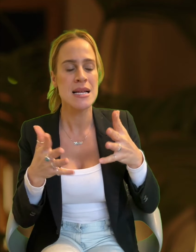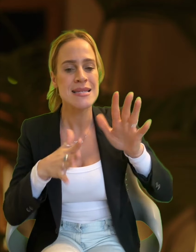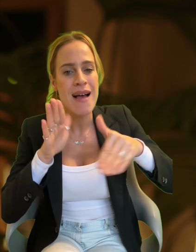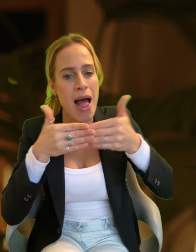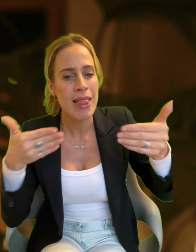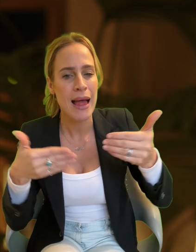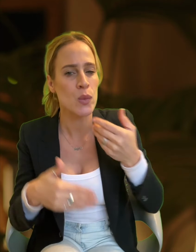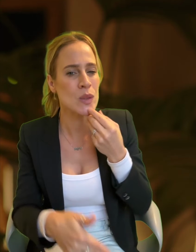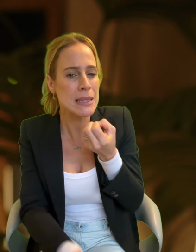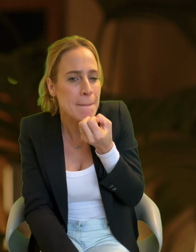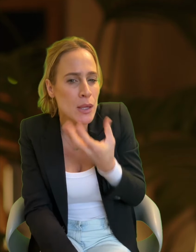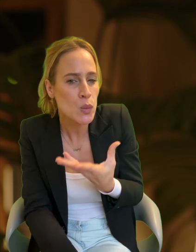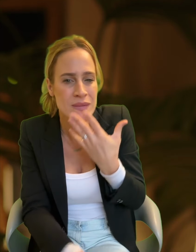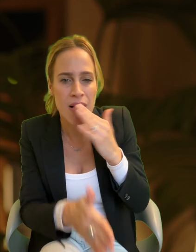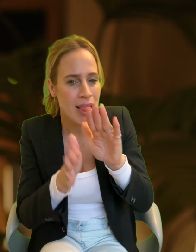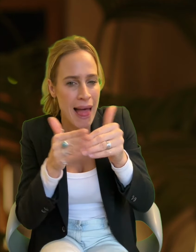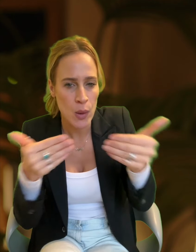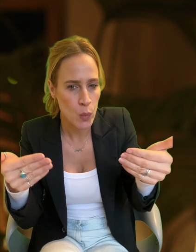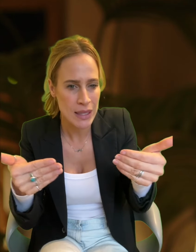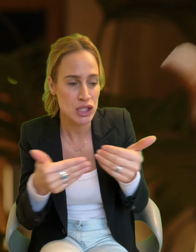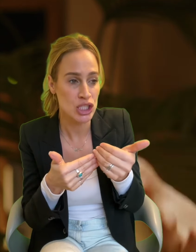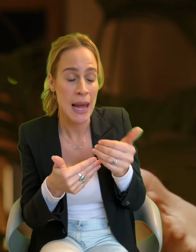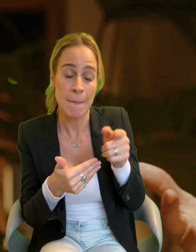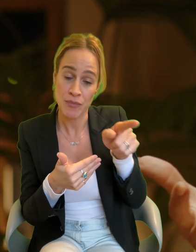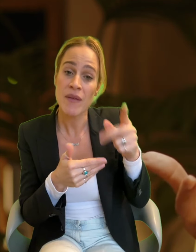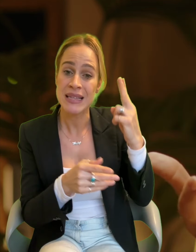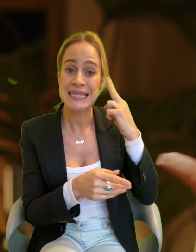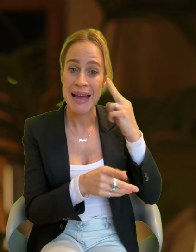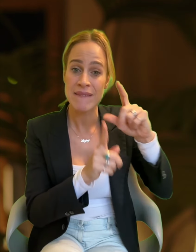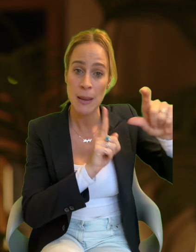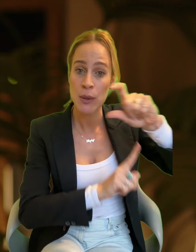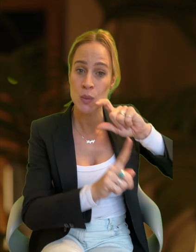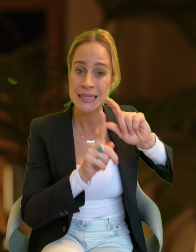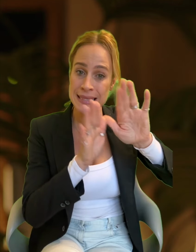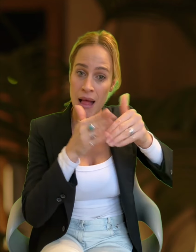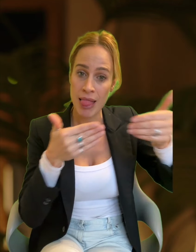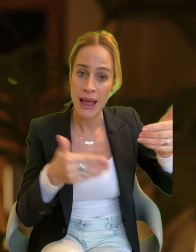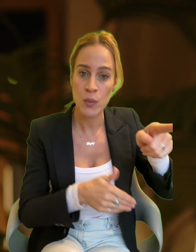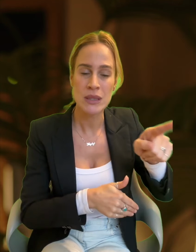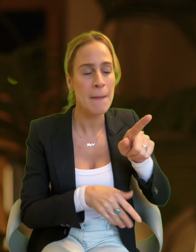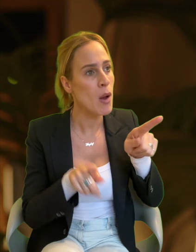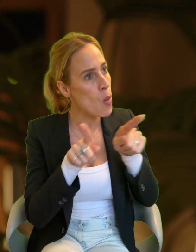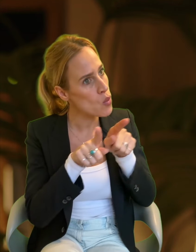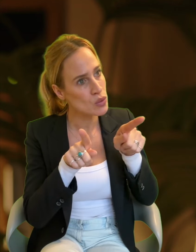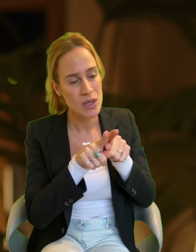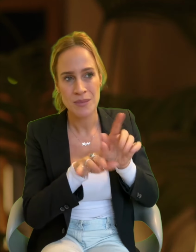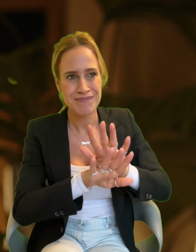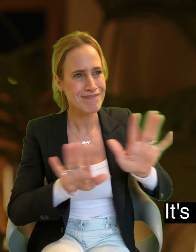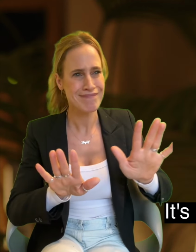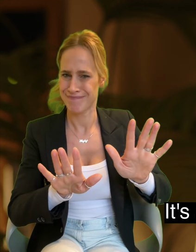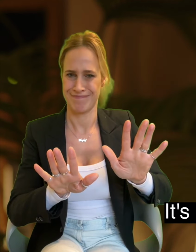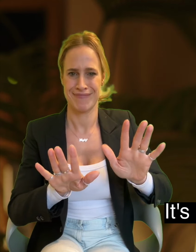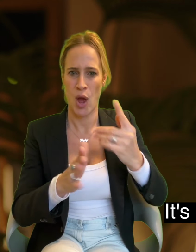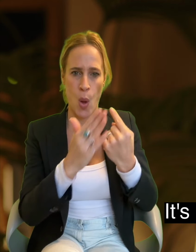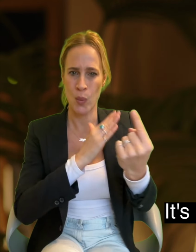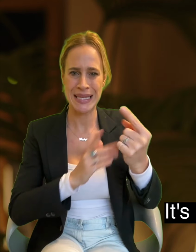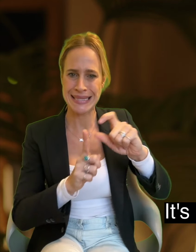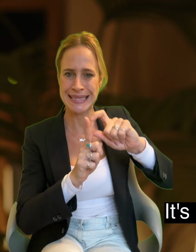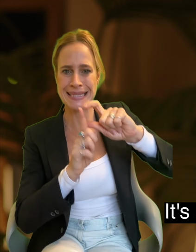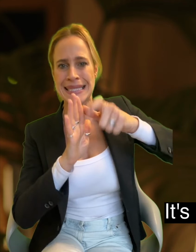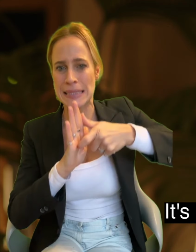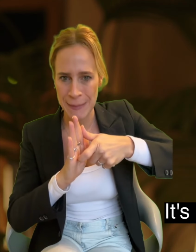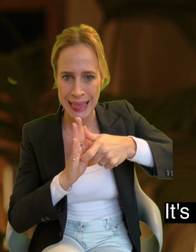it's a language of the deaf community, but it's not a disability language. It's a